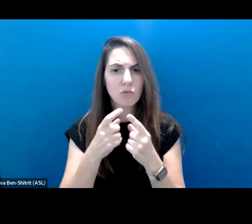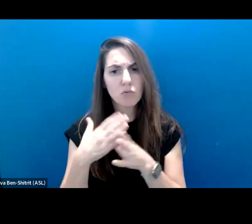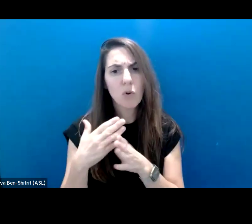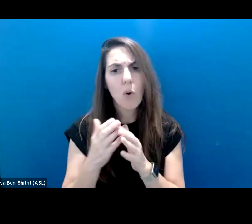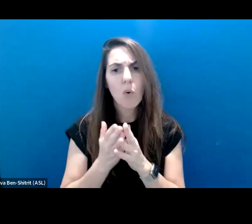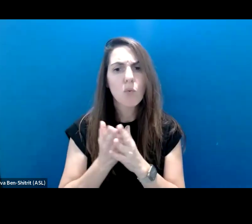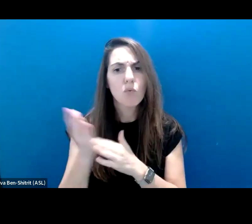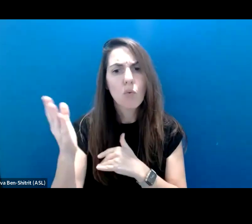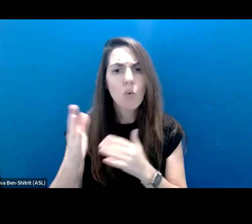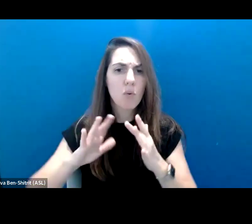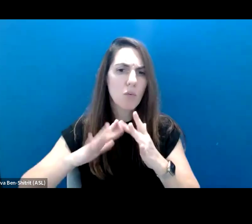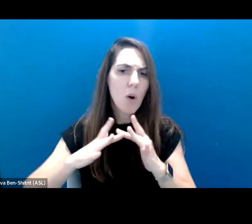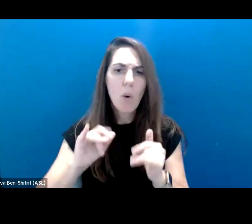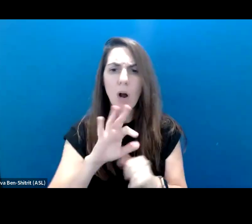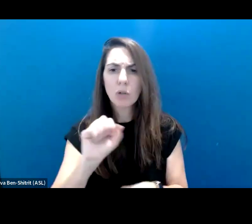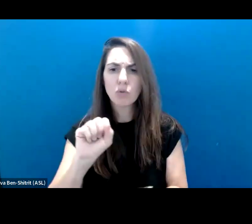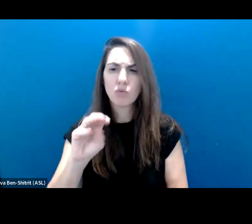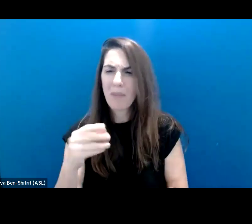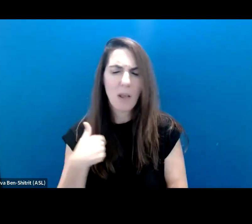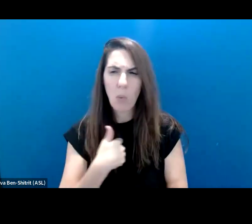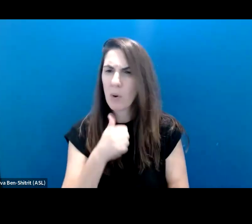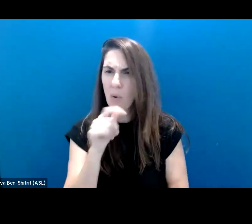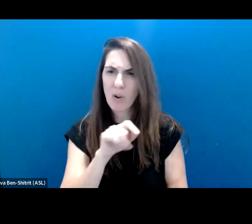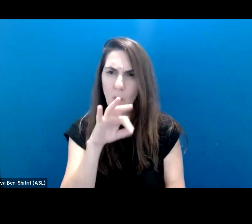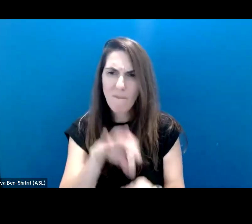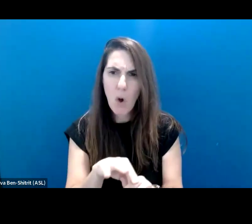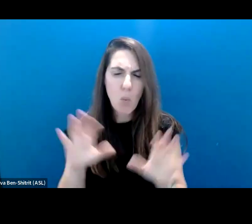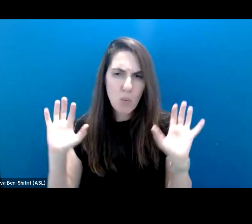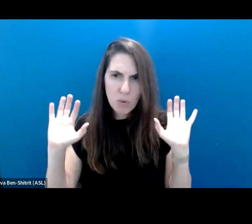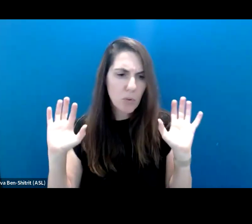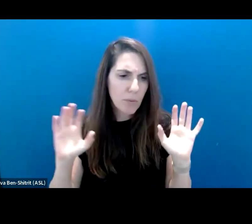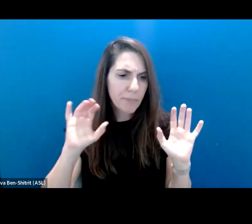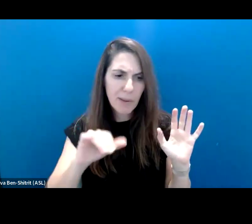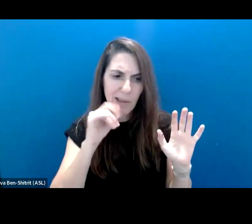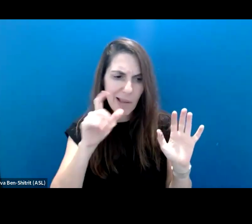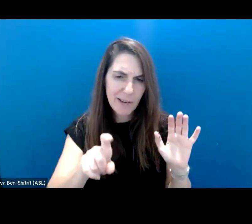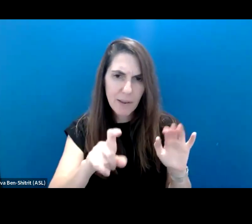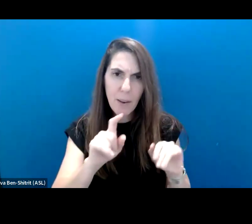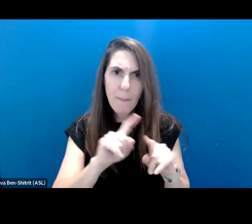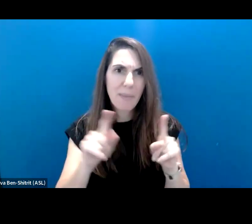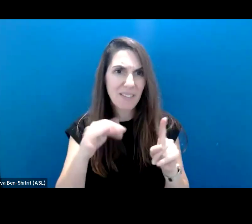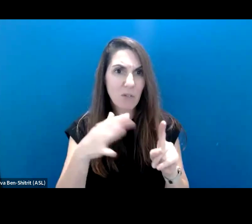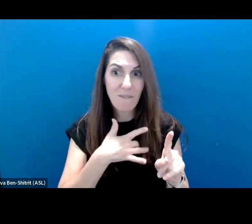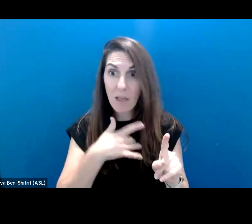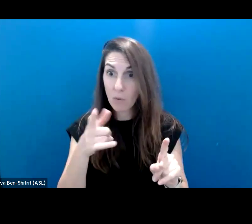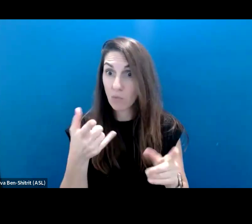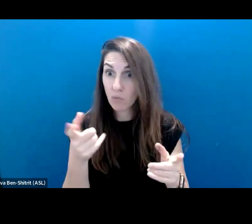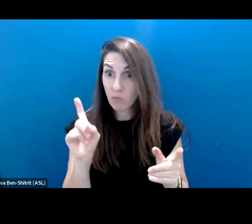want to do that. I don't think we need to vote on that. I don't think that's a thing that's necessary, but if you think we should vote on it, raise your